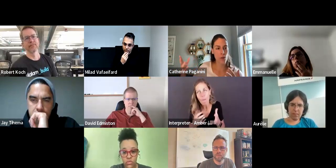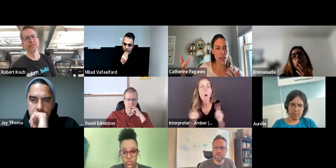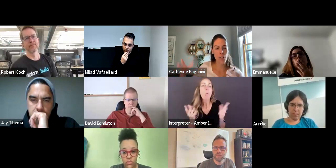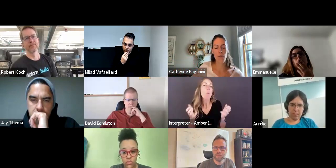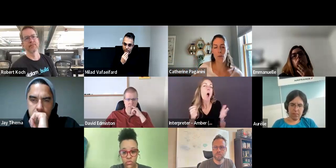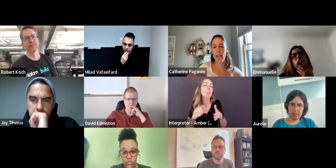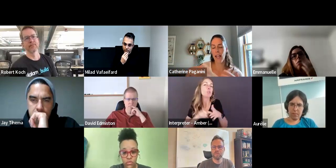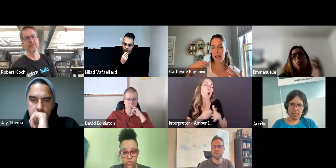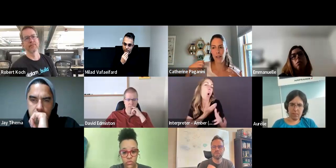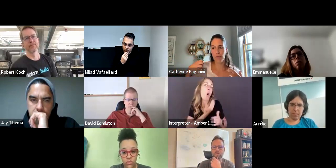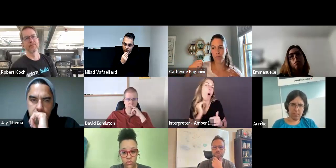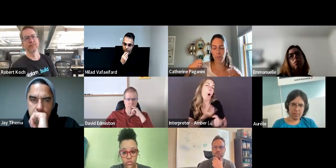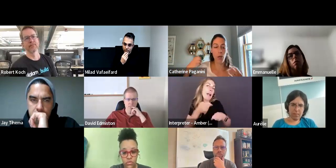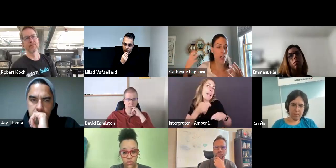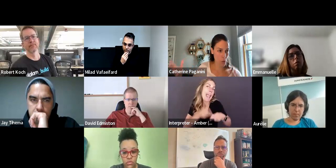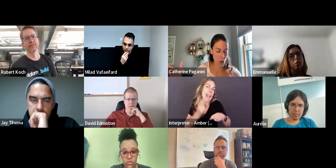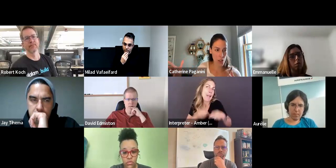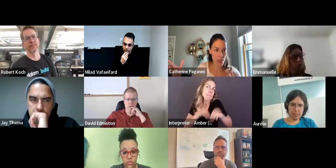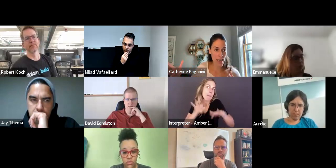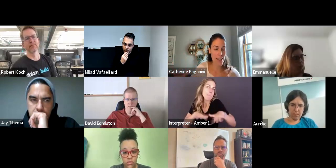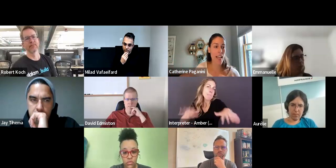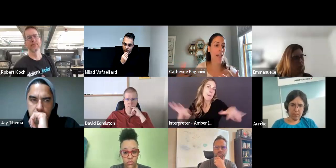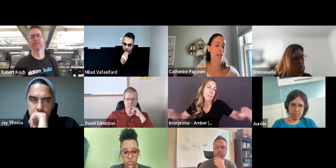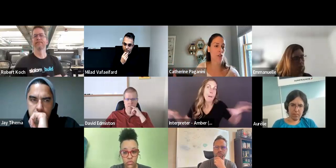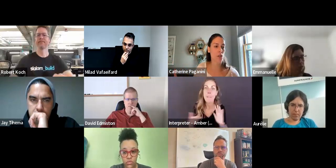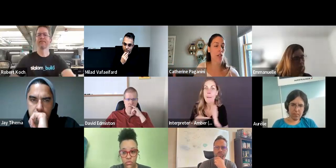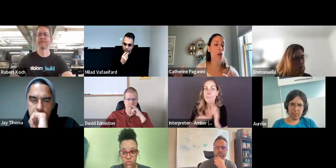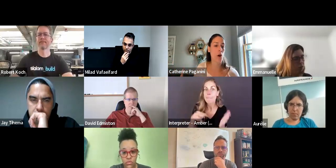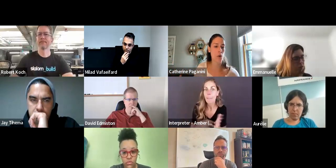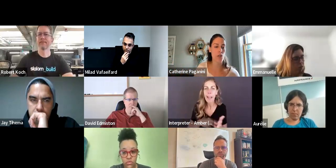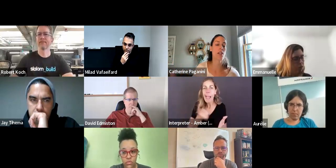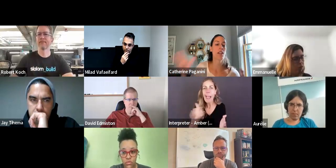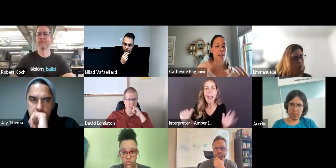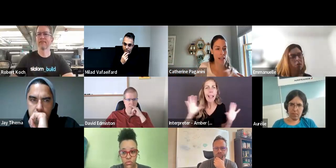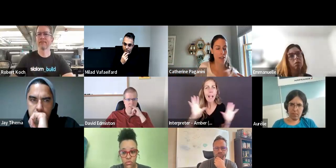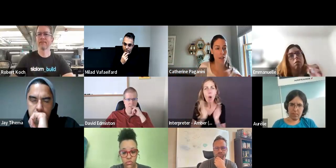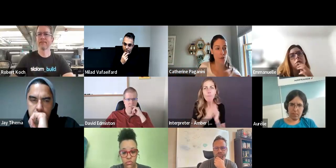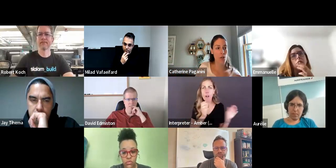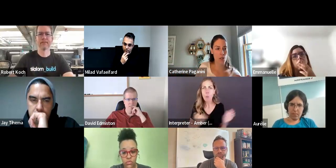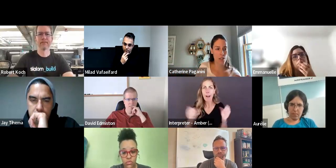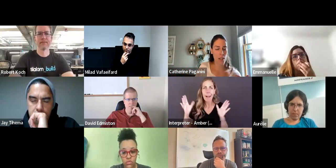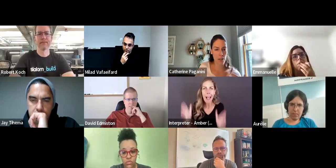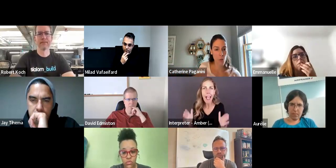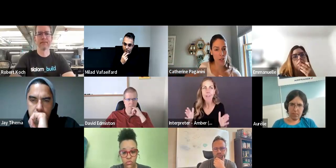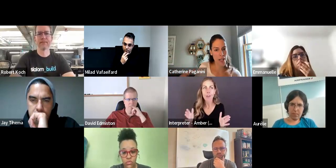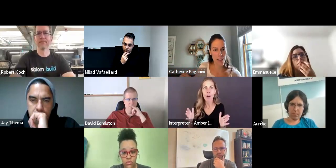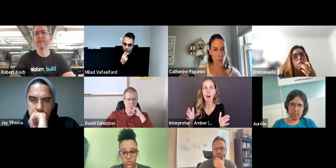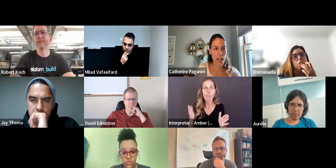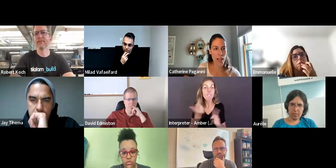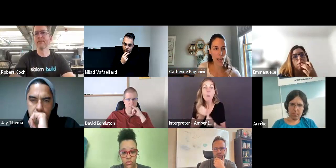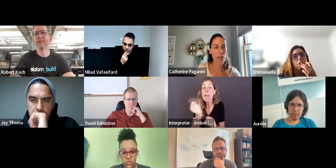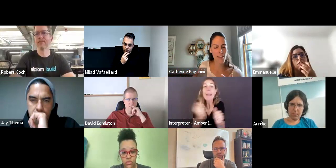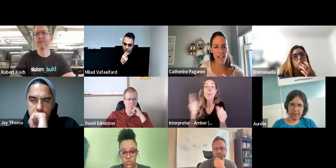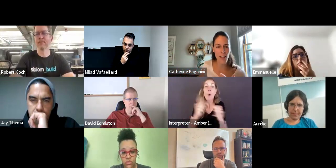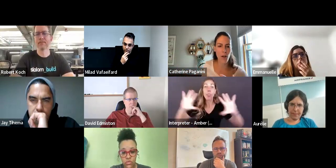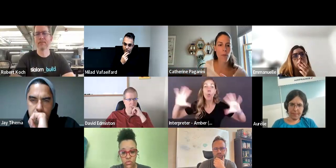any conference organizer from any part of the world and in any industry knows that there are resources there. It will take a little